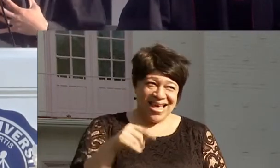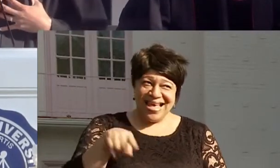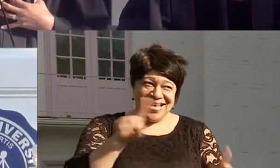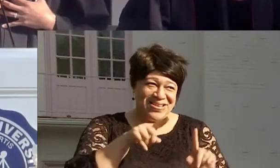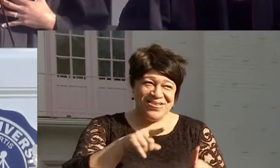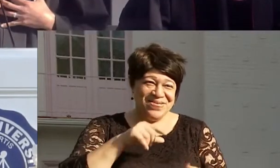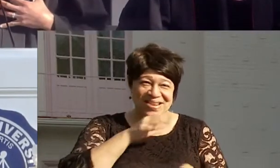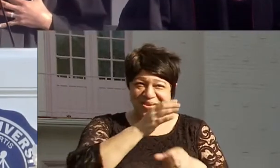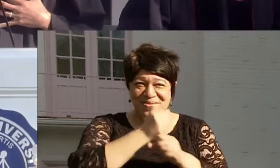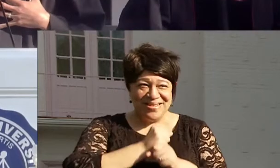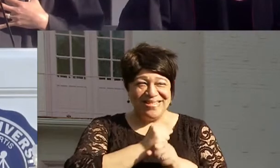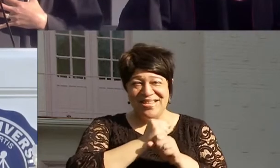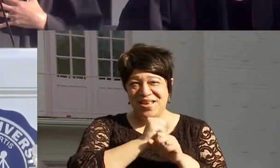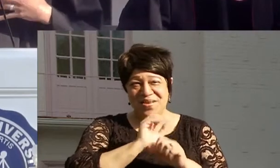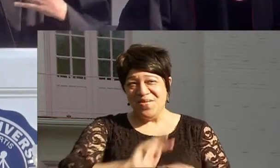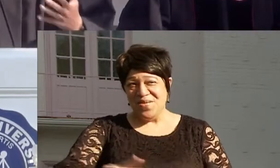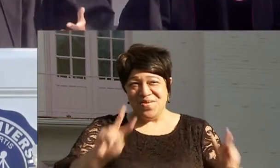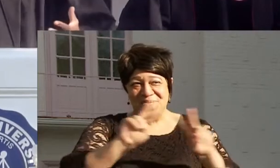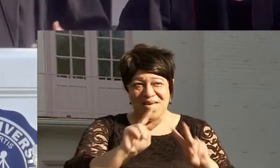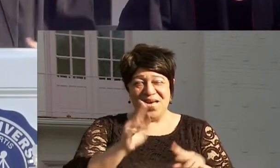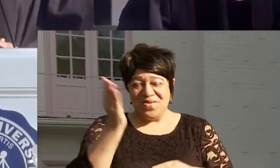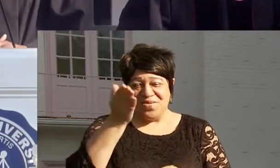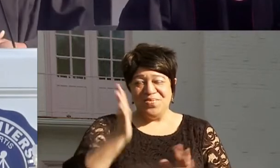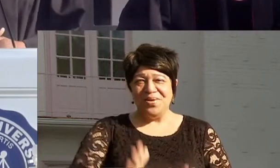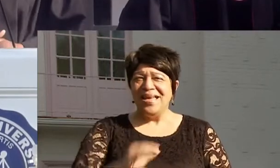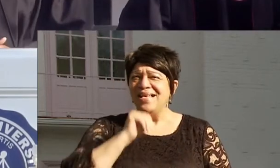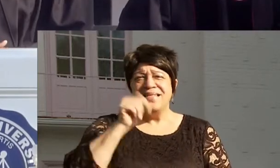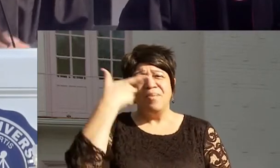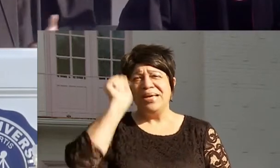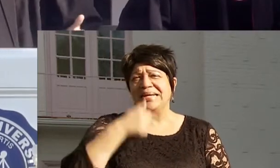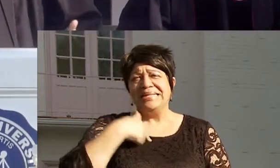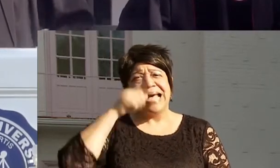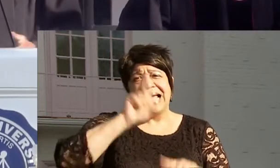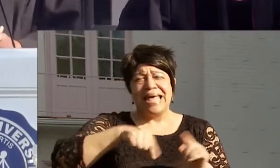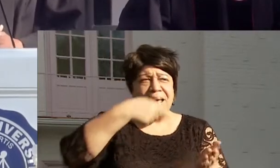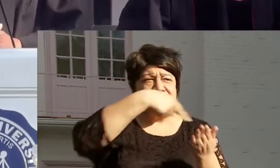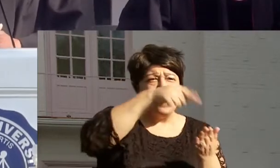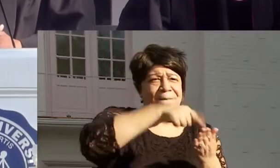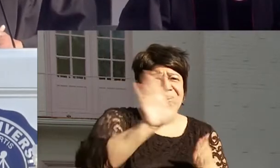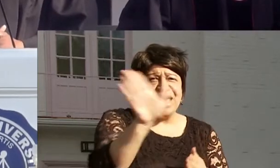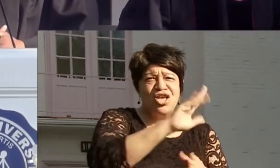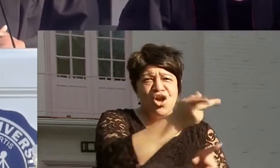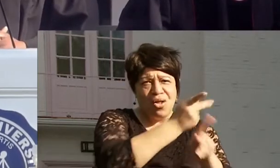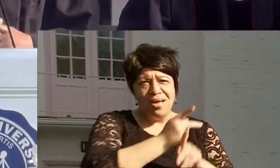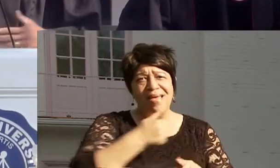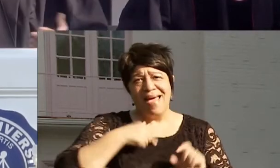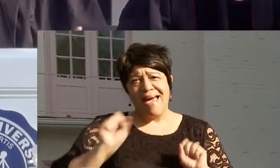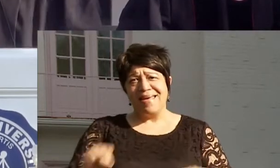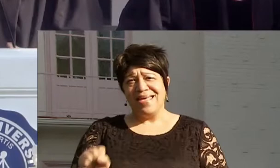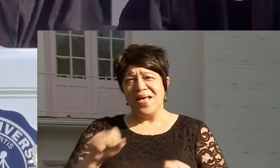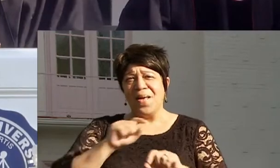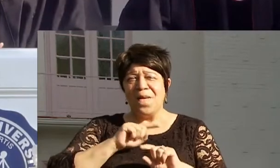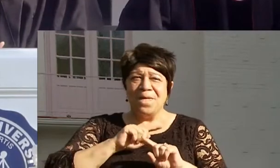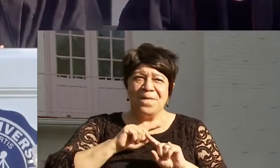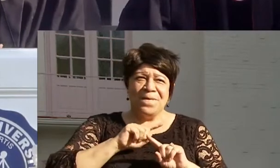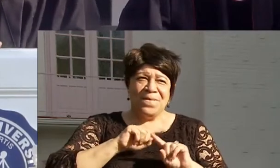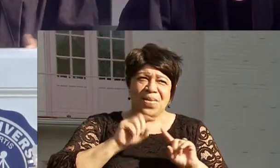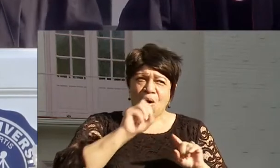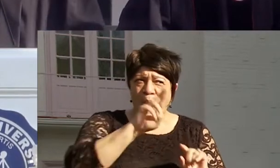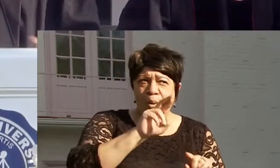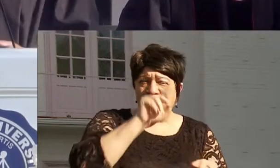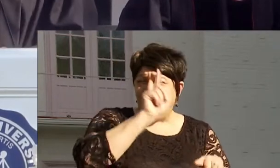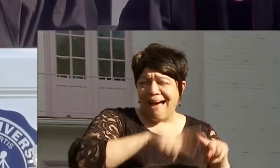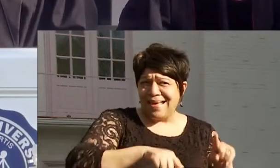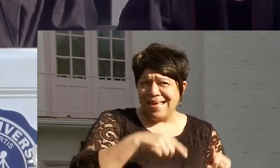stick. Not because I can't pay off your loans, I can't. Or because I can't sing like